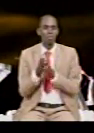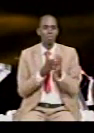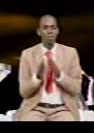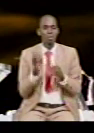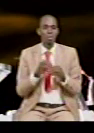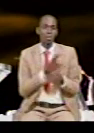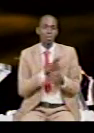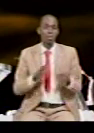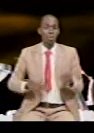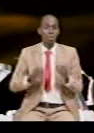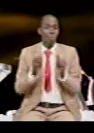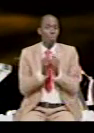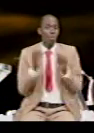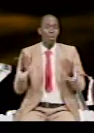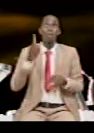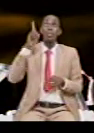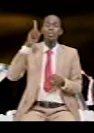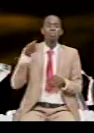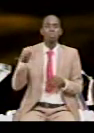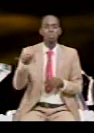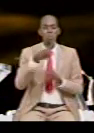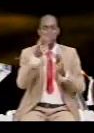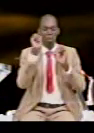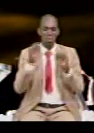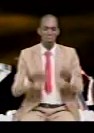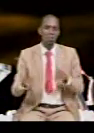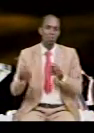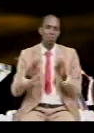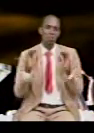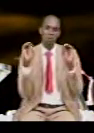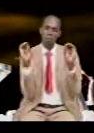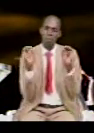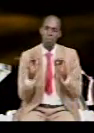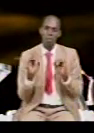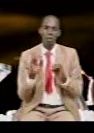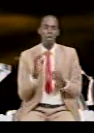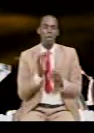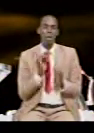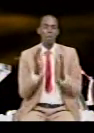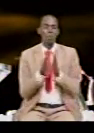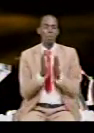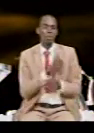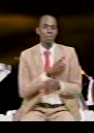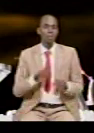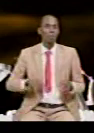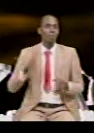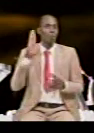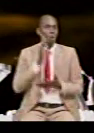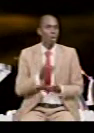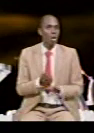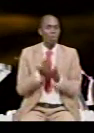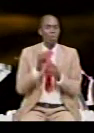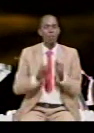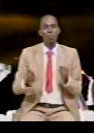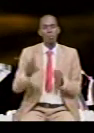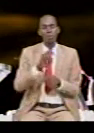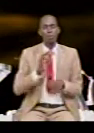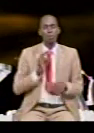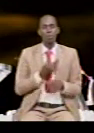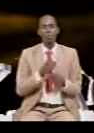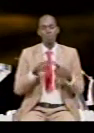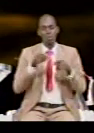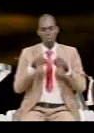do nothing. Ye can do nothing. The Lord will help every one of us who will abide in Christ in Jesus'